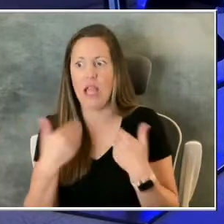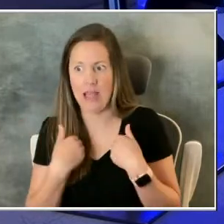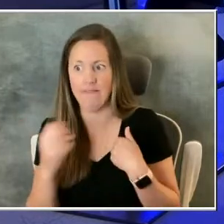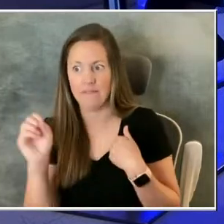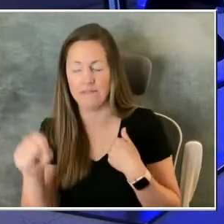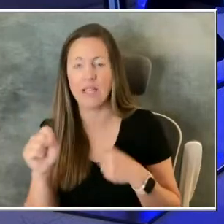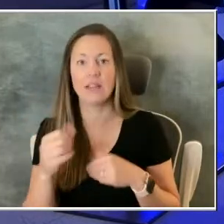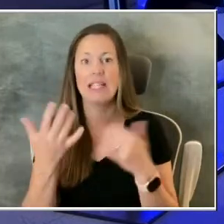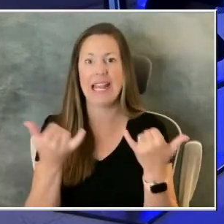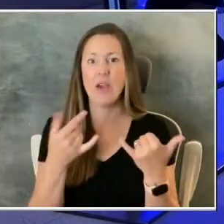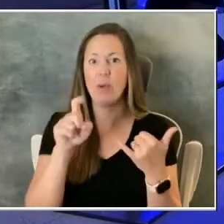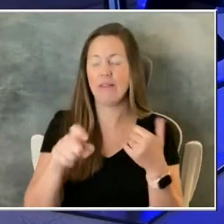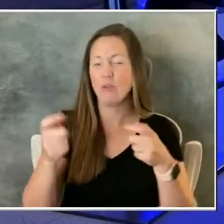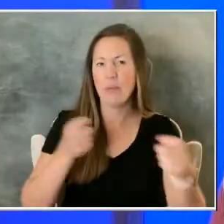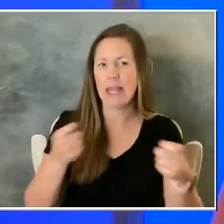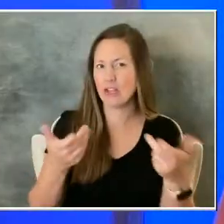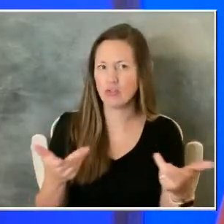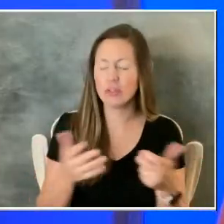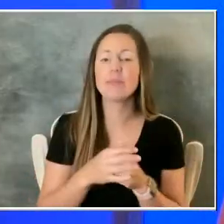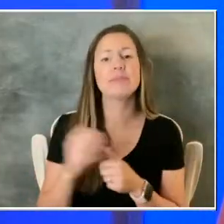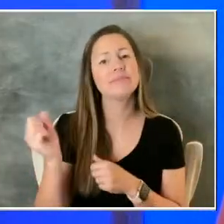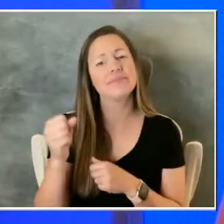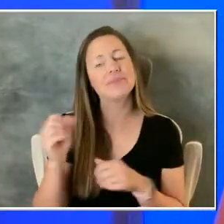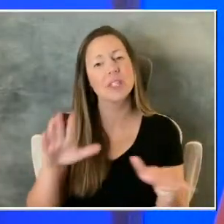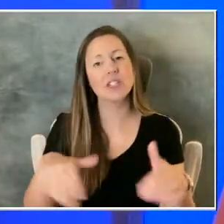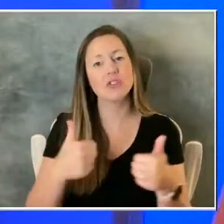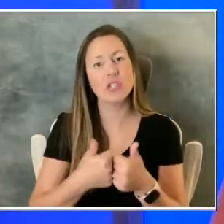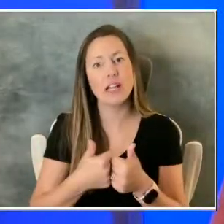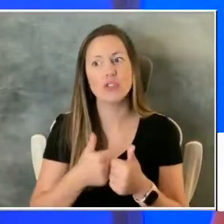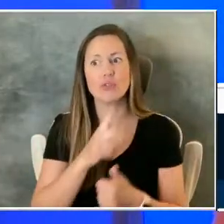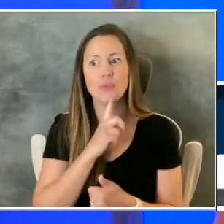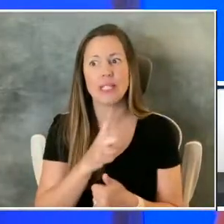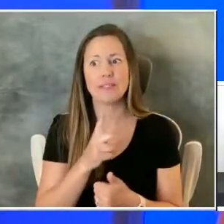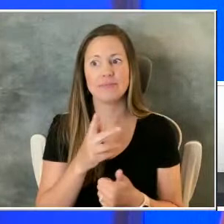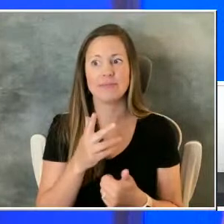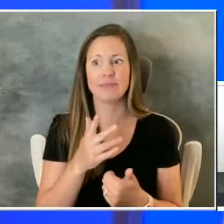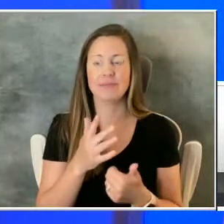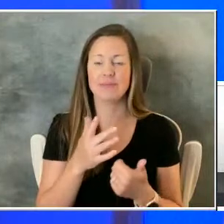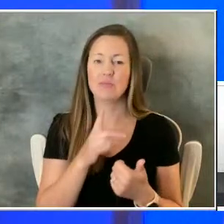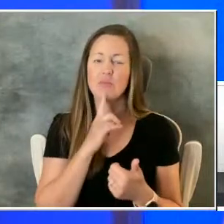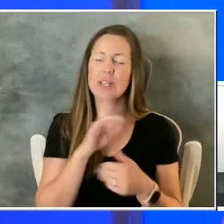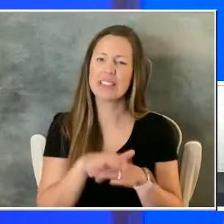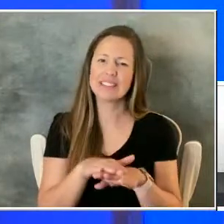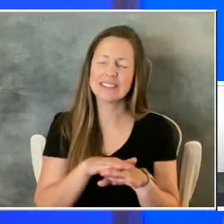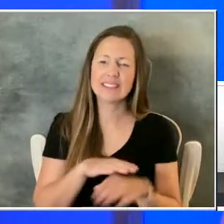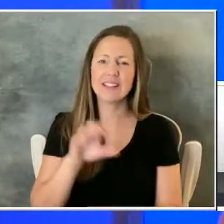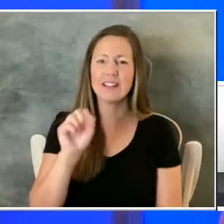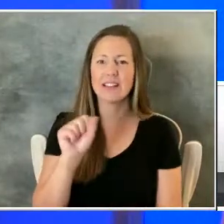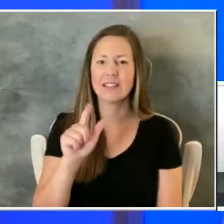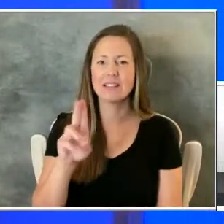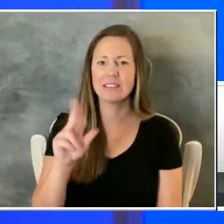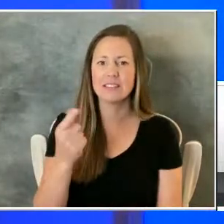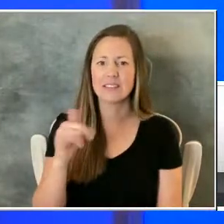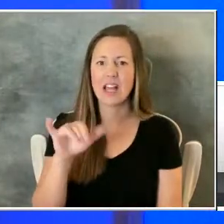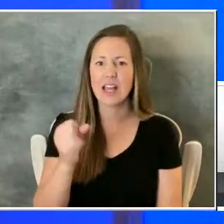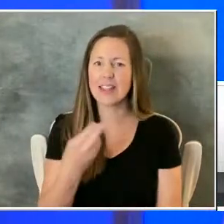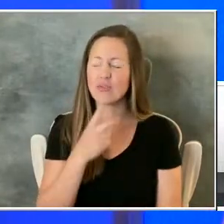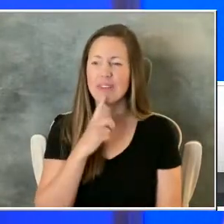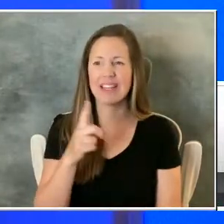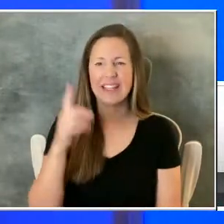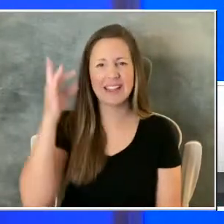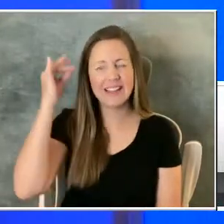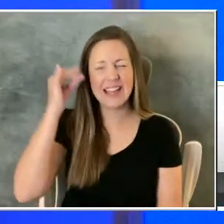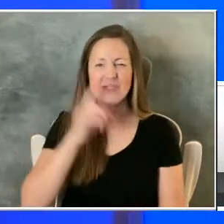to manage? Yeah, the challenges were that you get very sluggish, you know, and your thinking process gets very